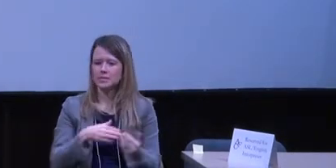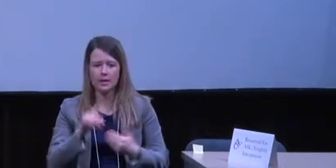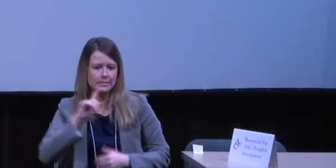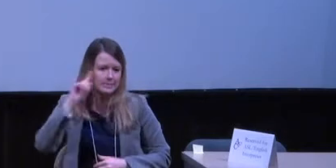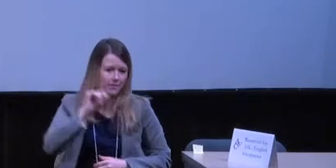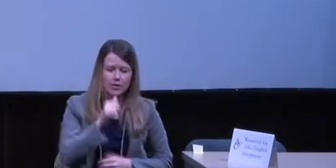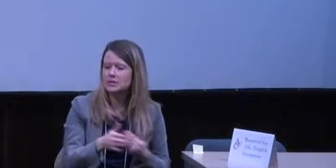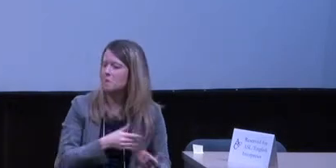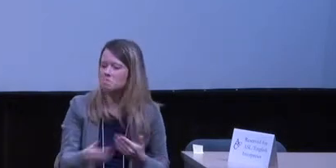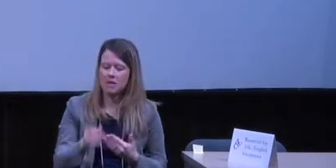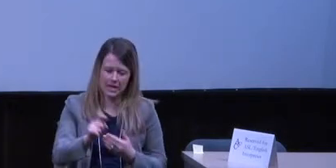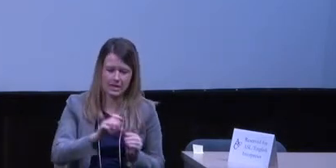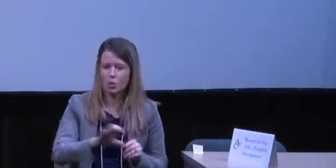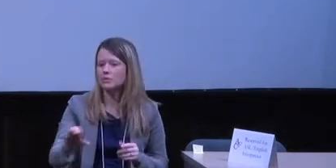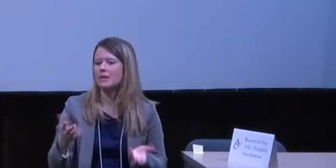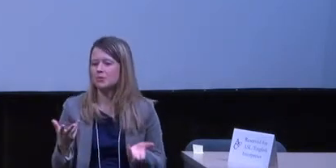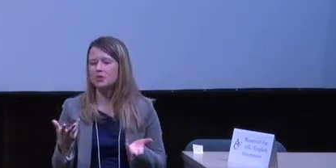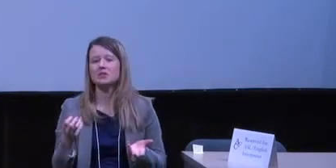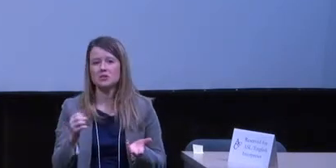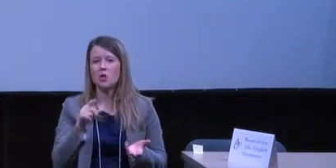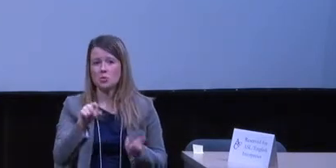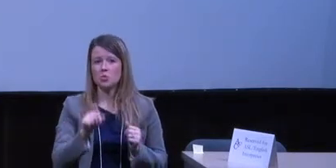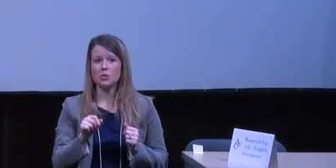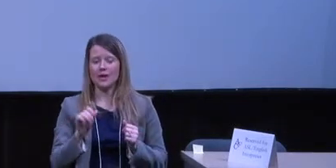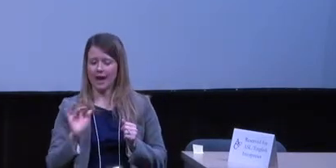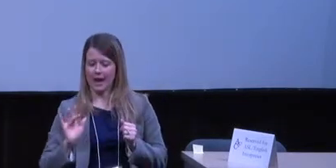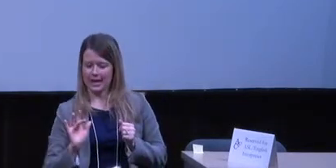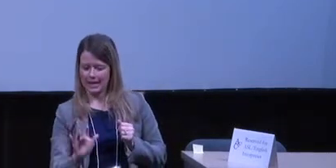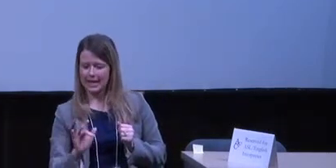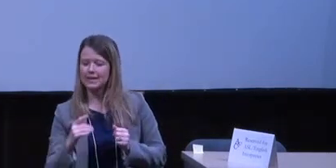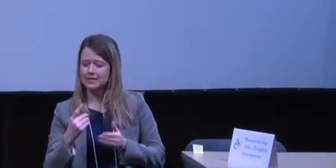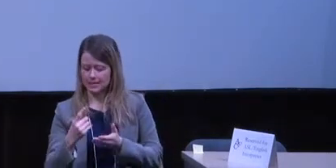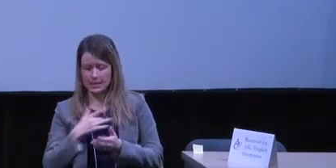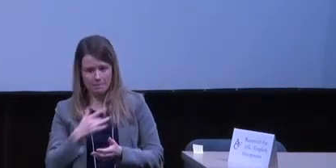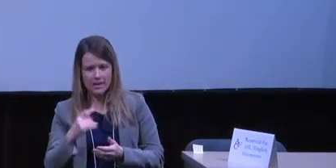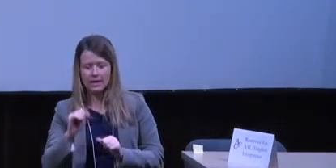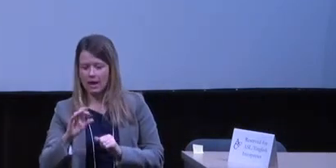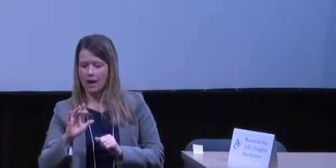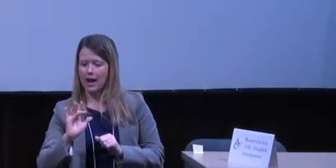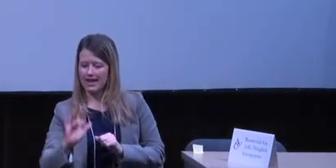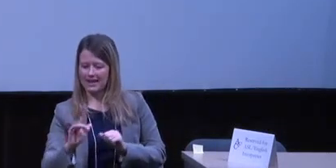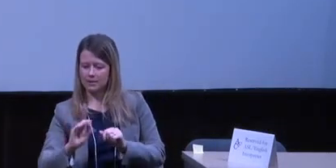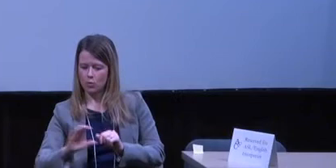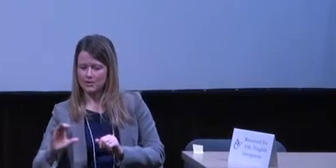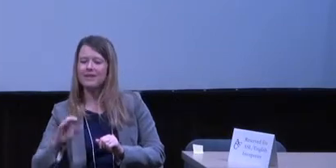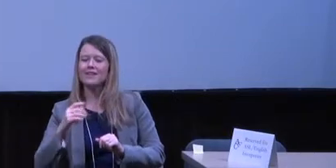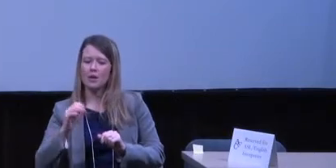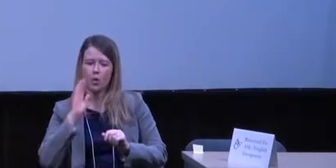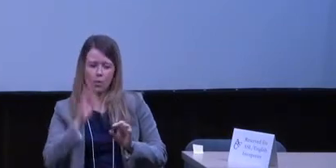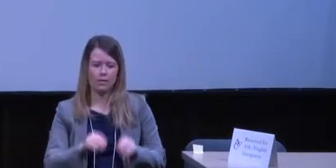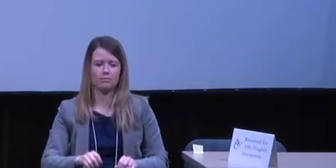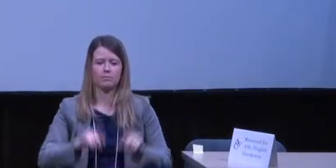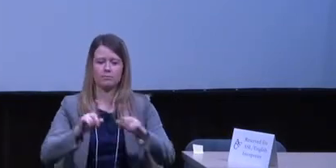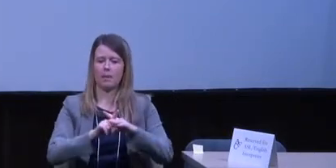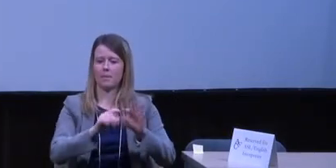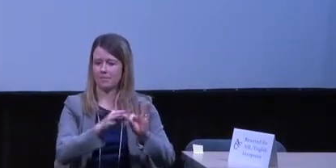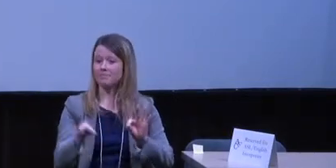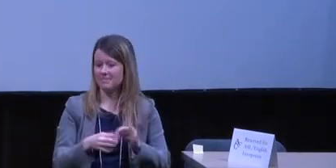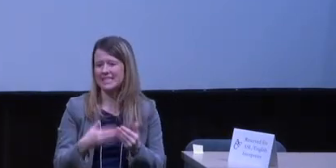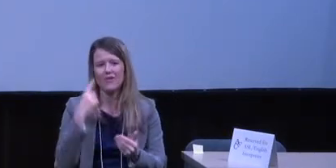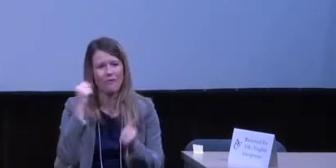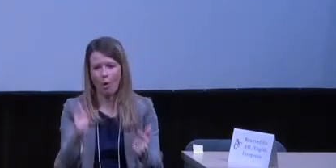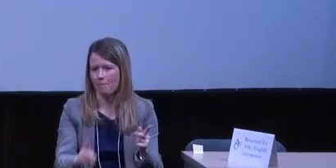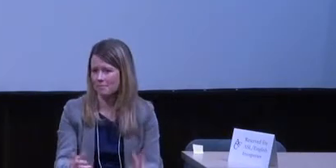if you need them, you can simply click a button that says closed captions and it puts them on the screen. It just makes it easier for everybody.